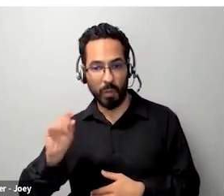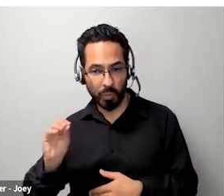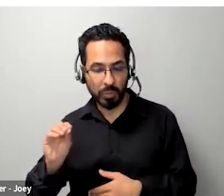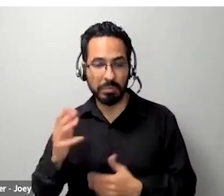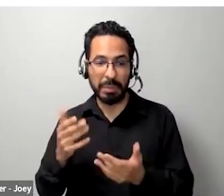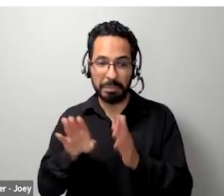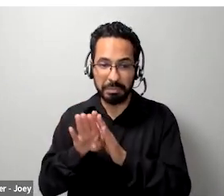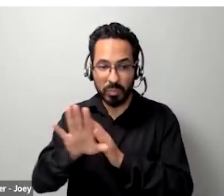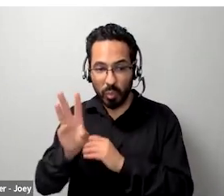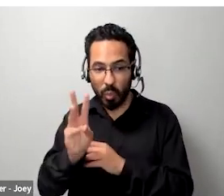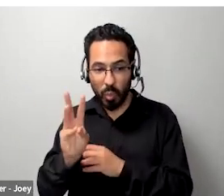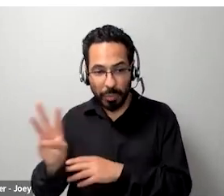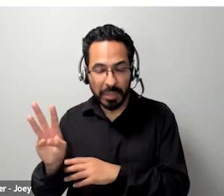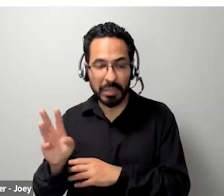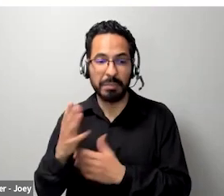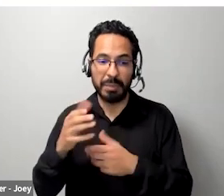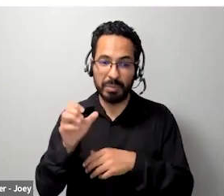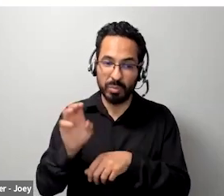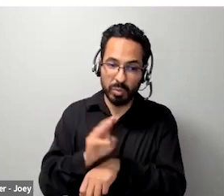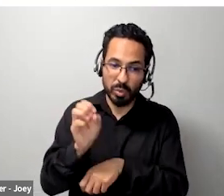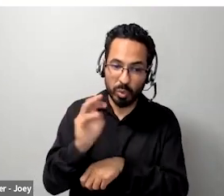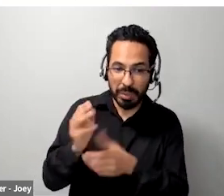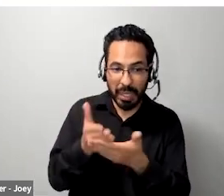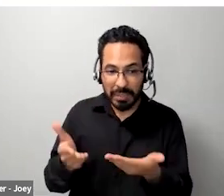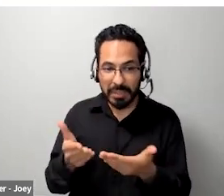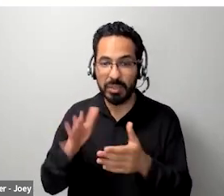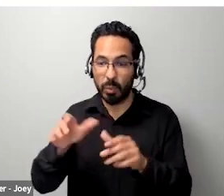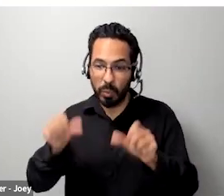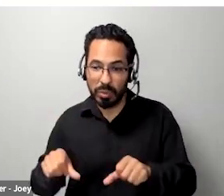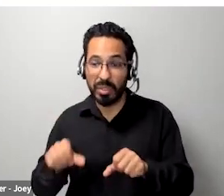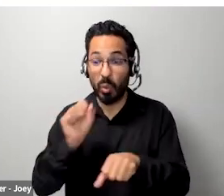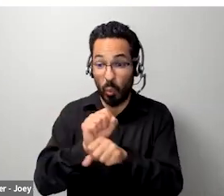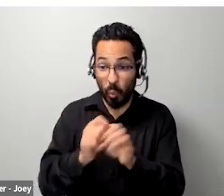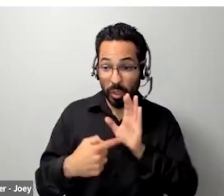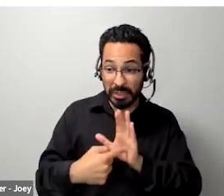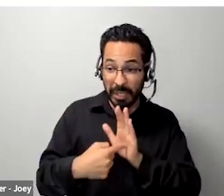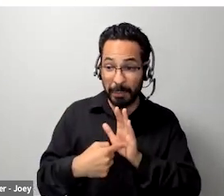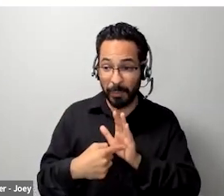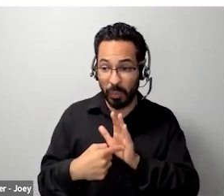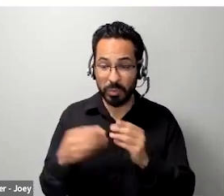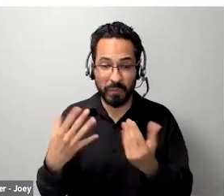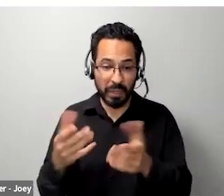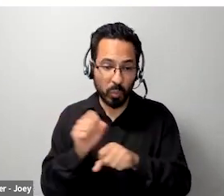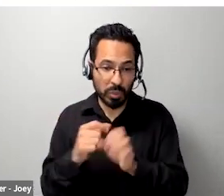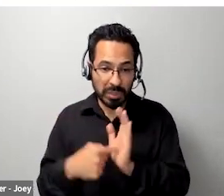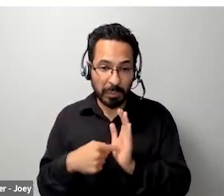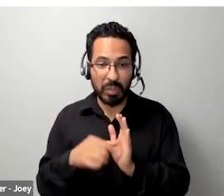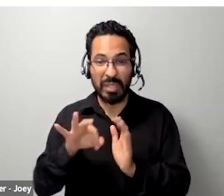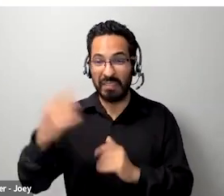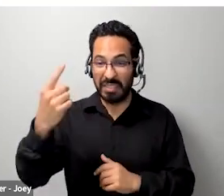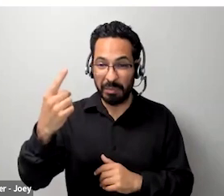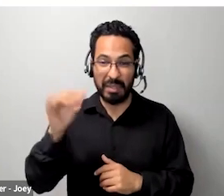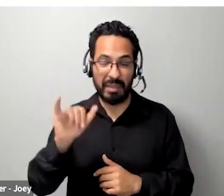using social media assets. You're posting work samples. You're providing work samples if it's something that's